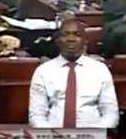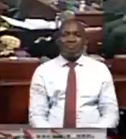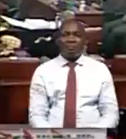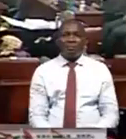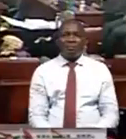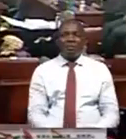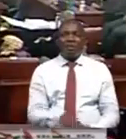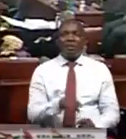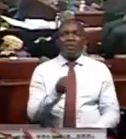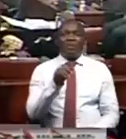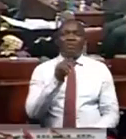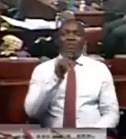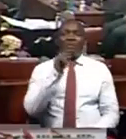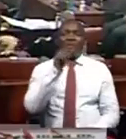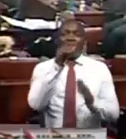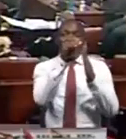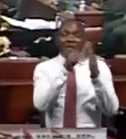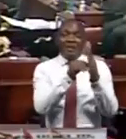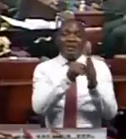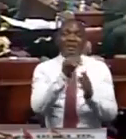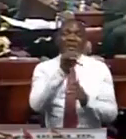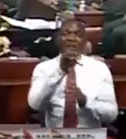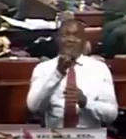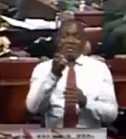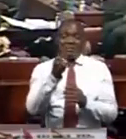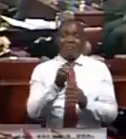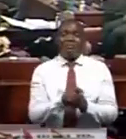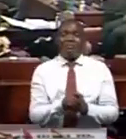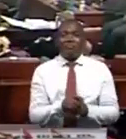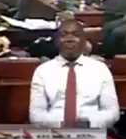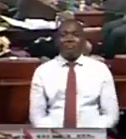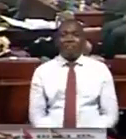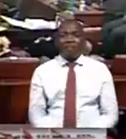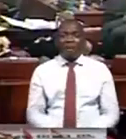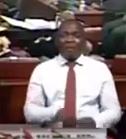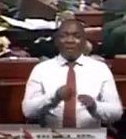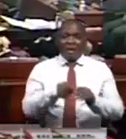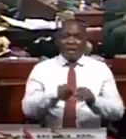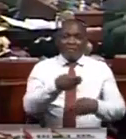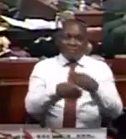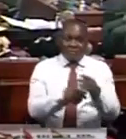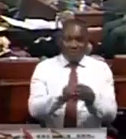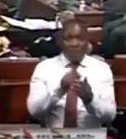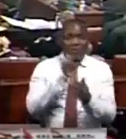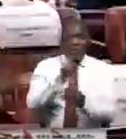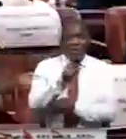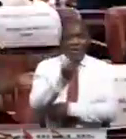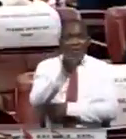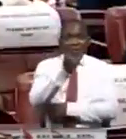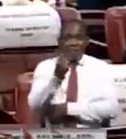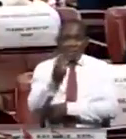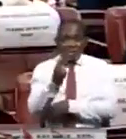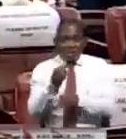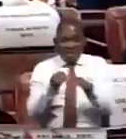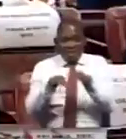Order 36. These proceedings are tracked. Yes, but Order 36(4), as